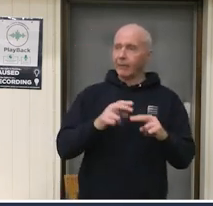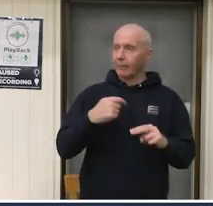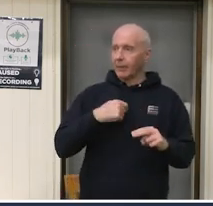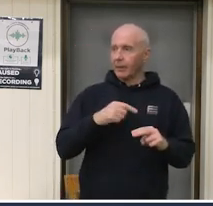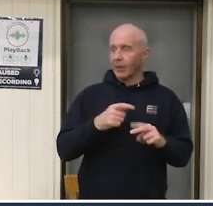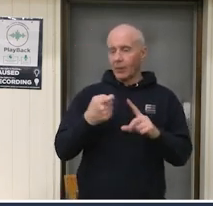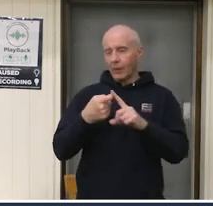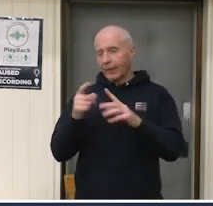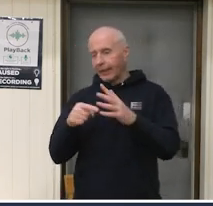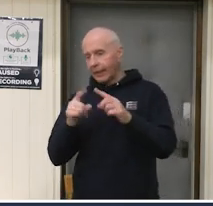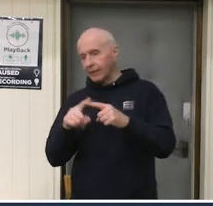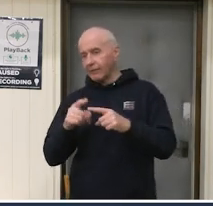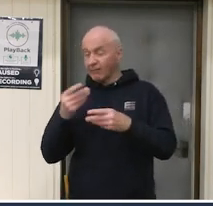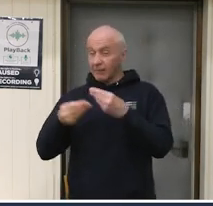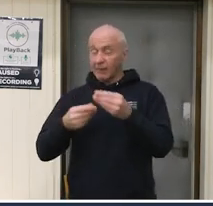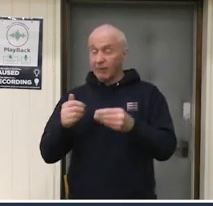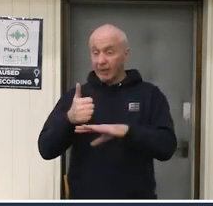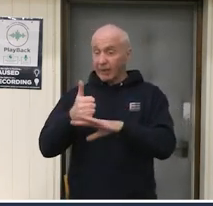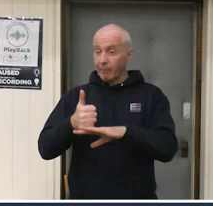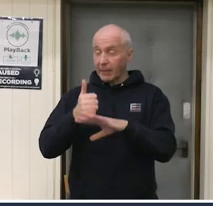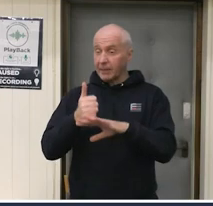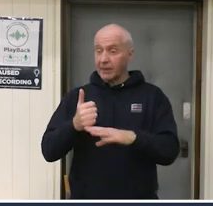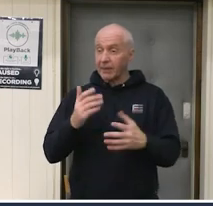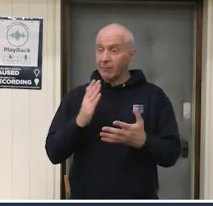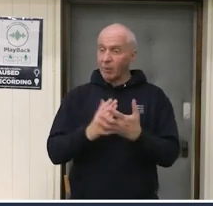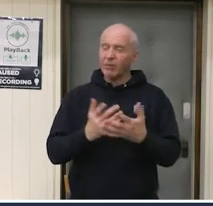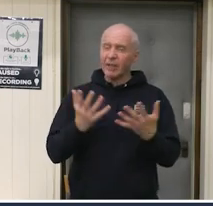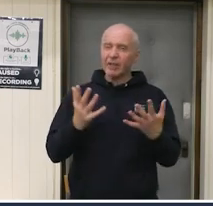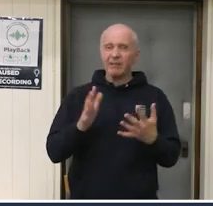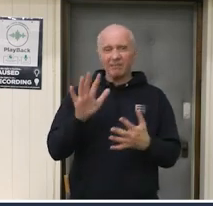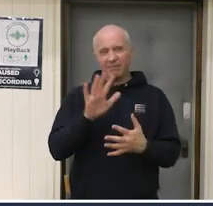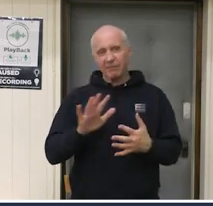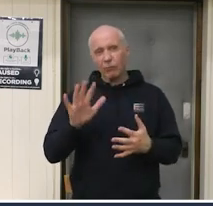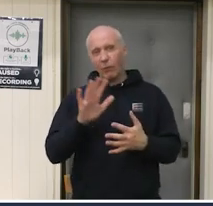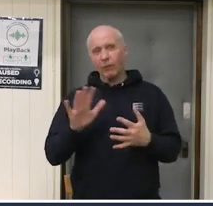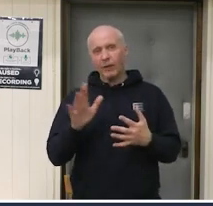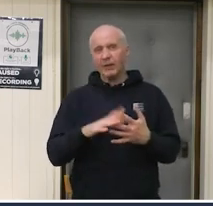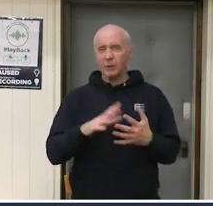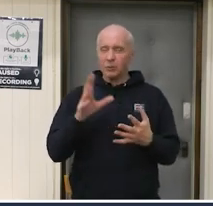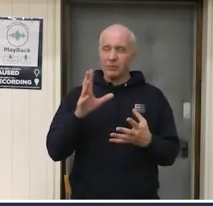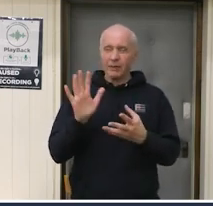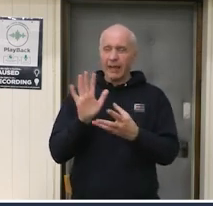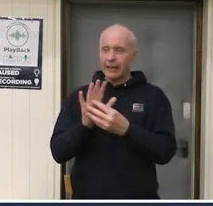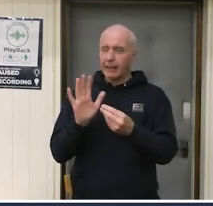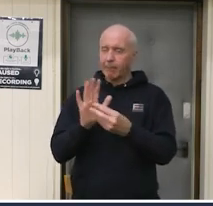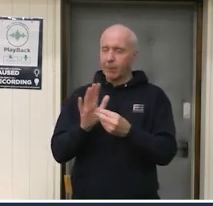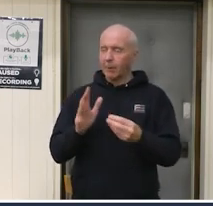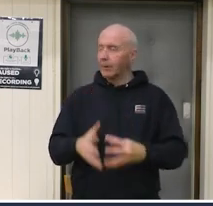Kate describing it in such a basic way, but this, you know, this is roughly how it works, right?